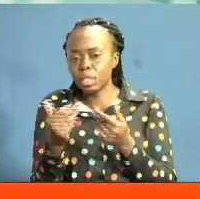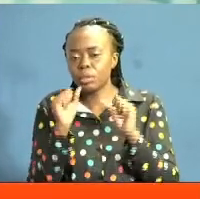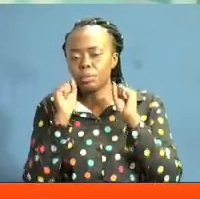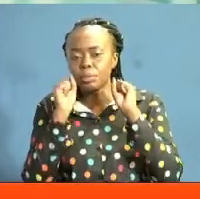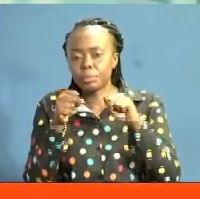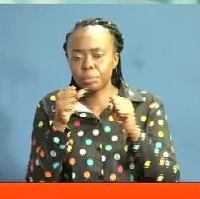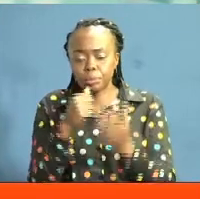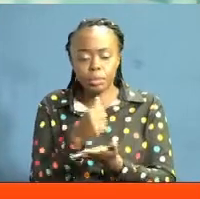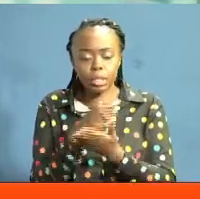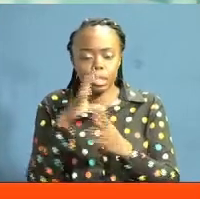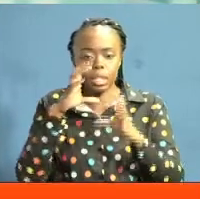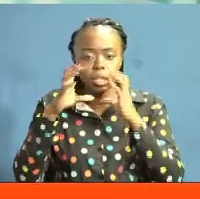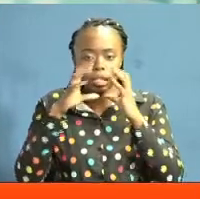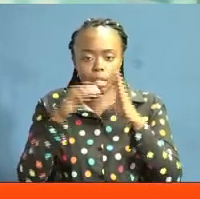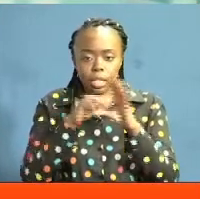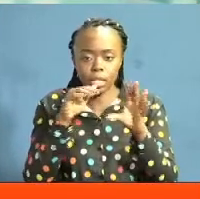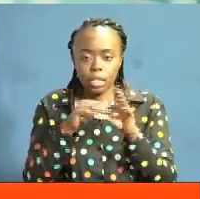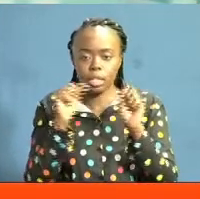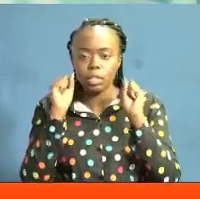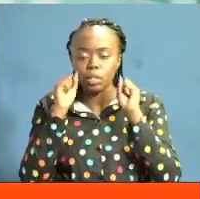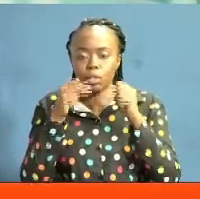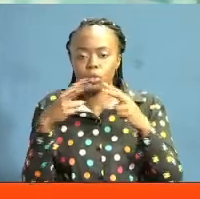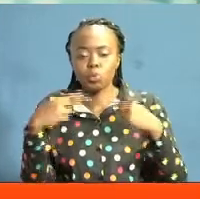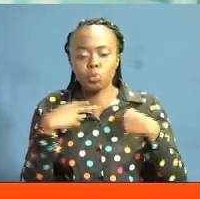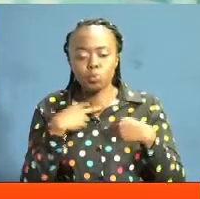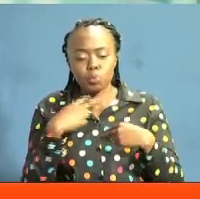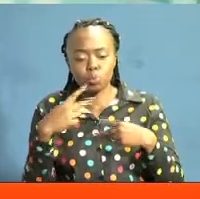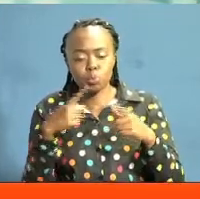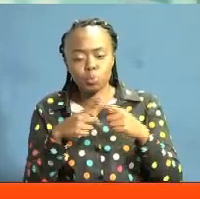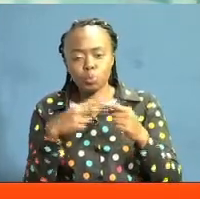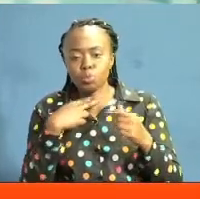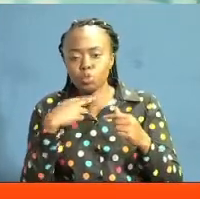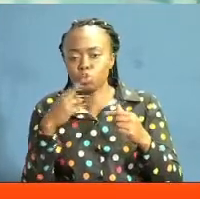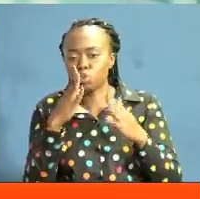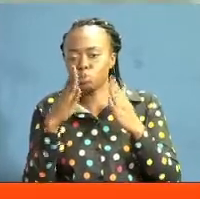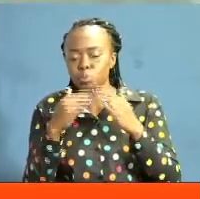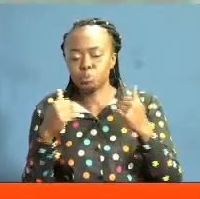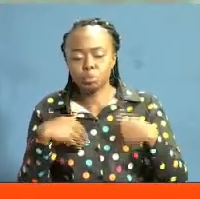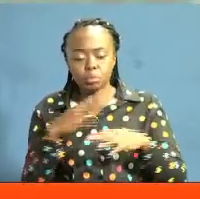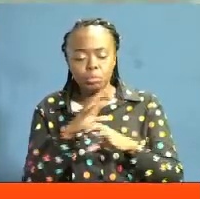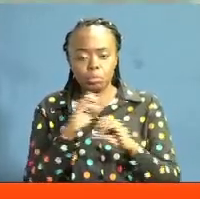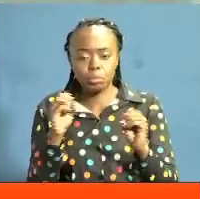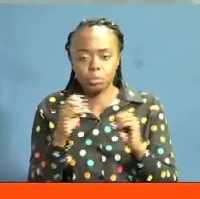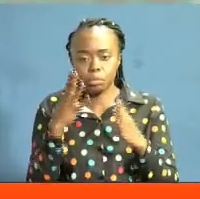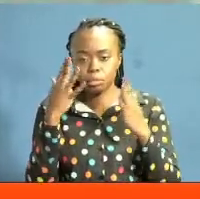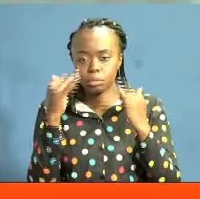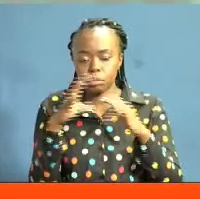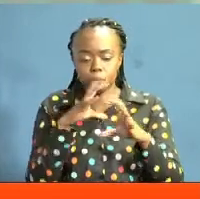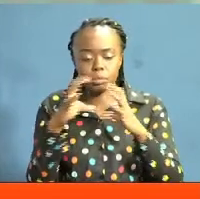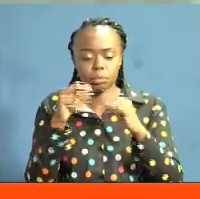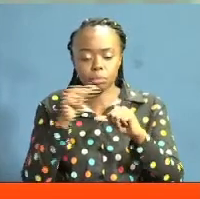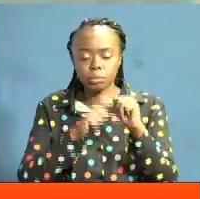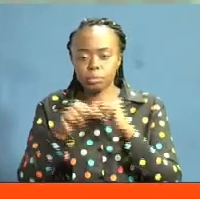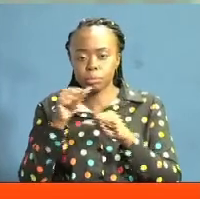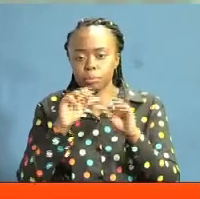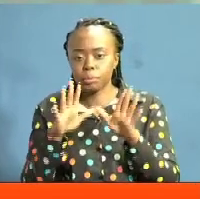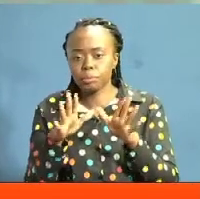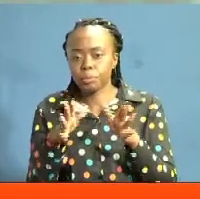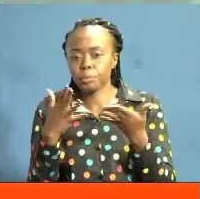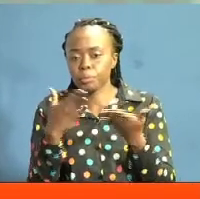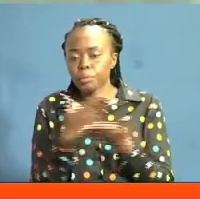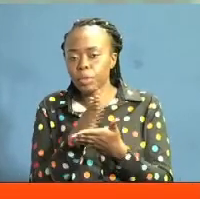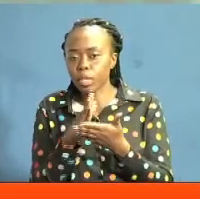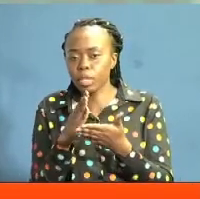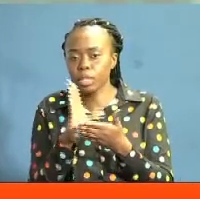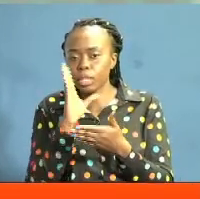them to talk out, so that you can be the voice to the voiceless. All right. Yes. Now, when you're talking about how some